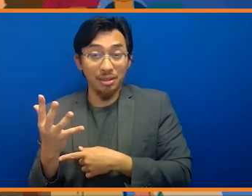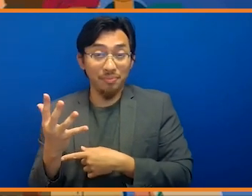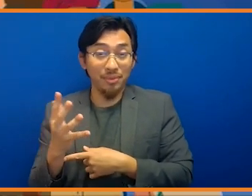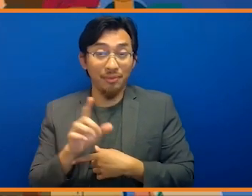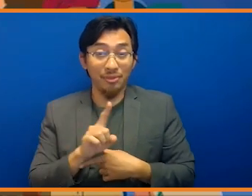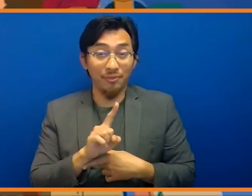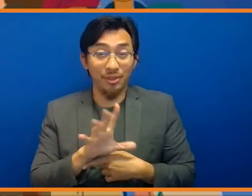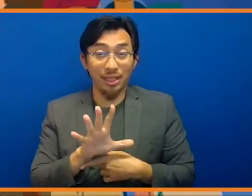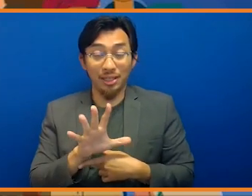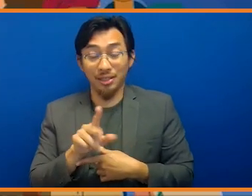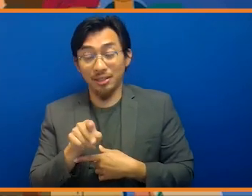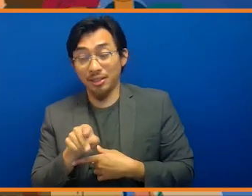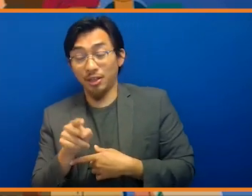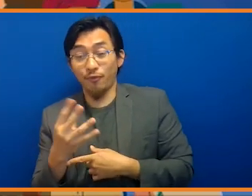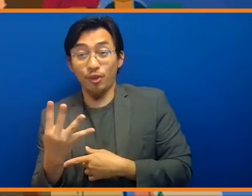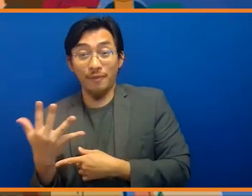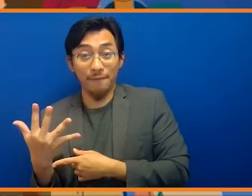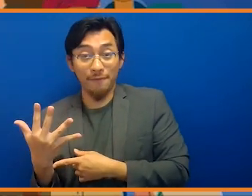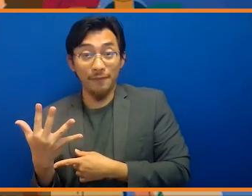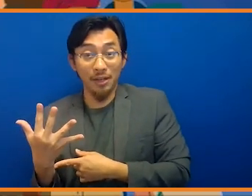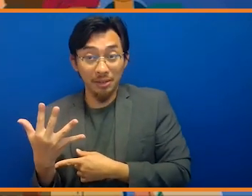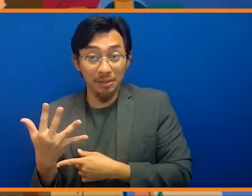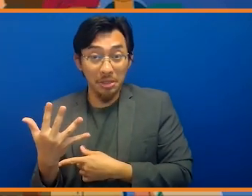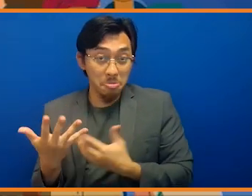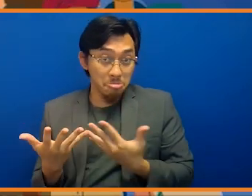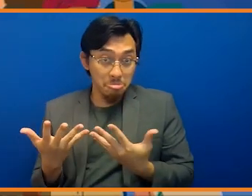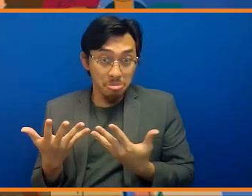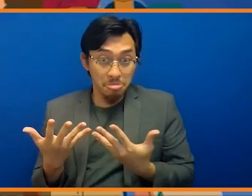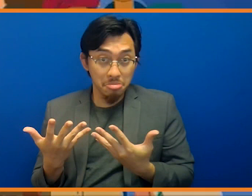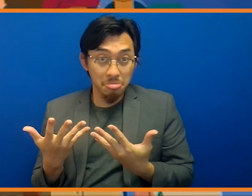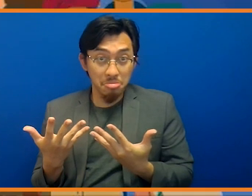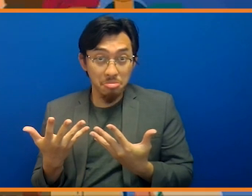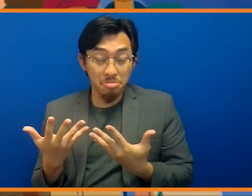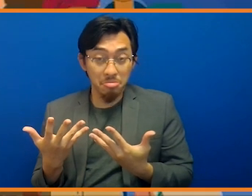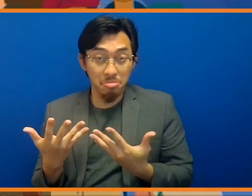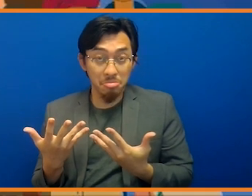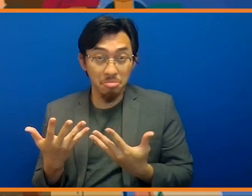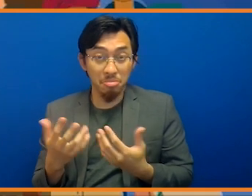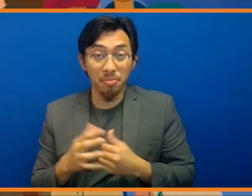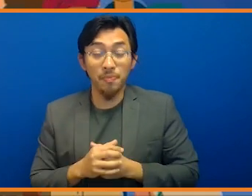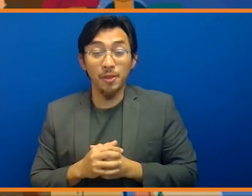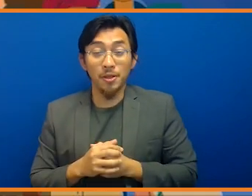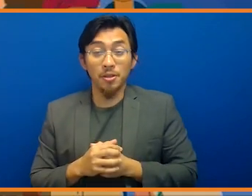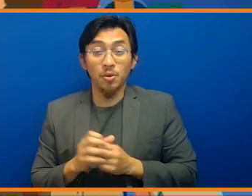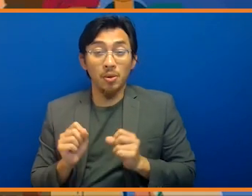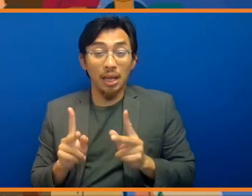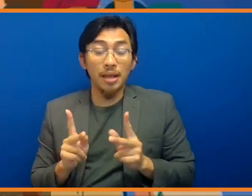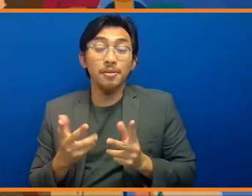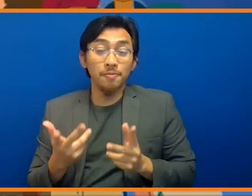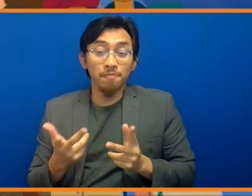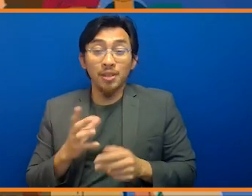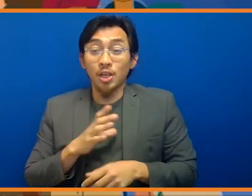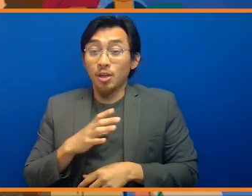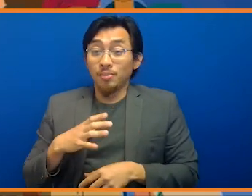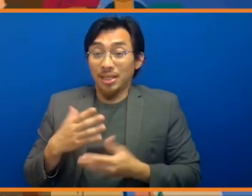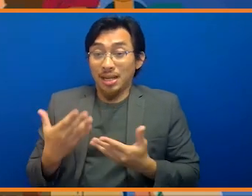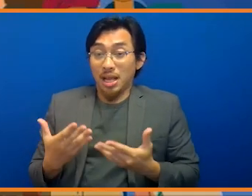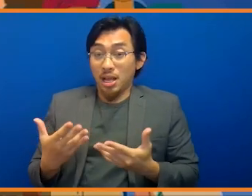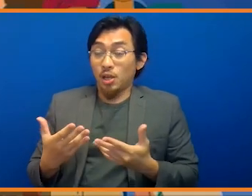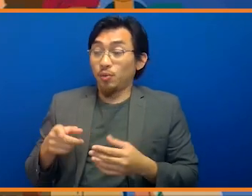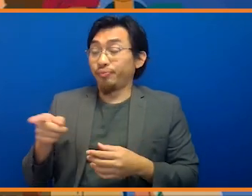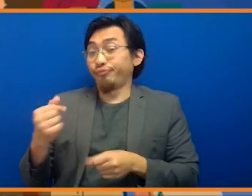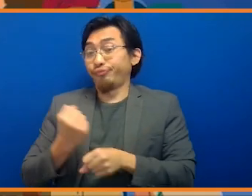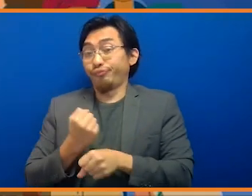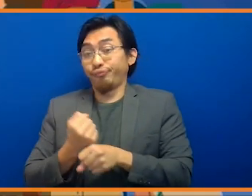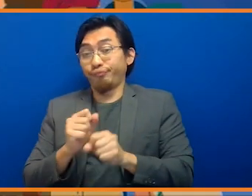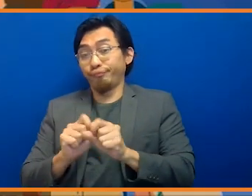at 45. Then we will have the discussion on that. Okay, wait a minute. The committee is working